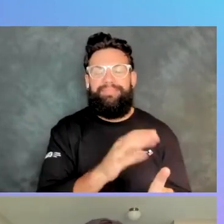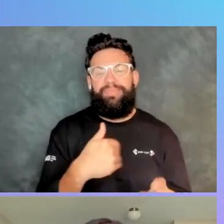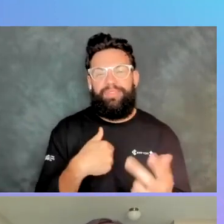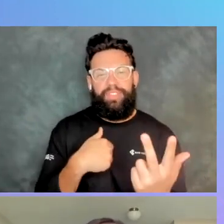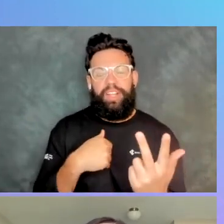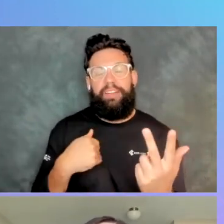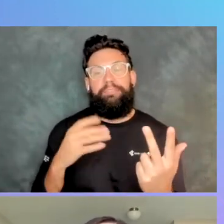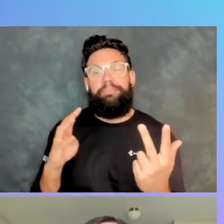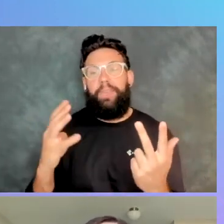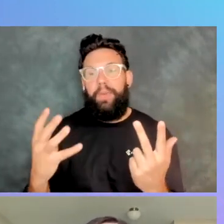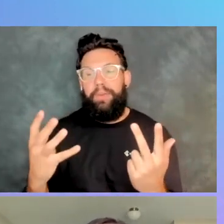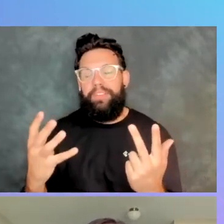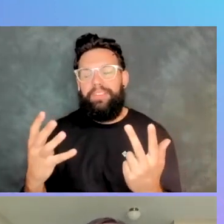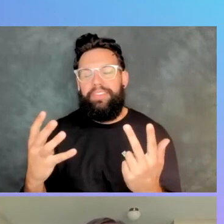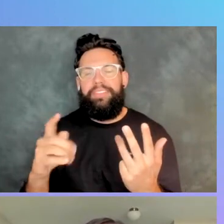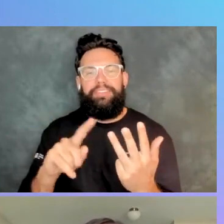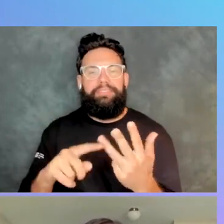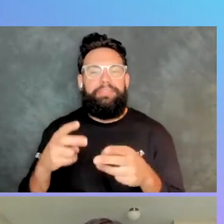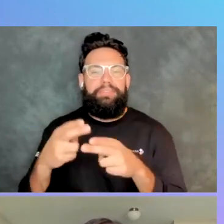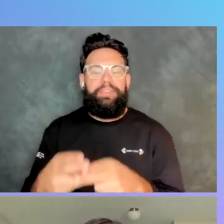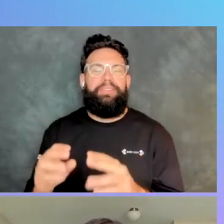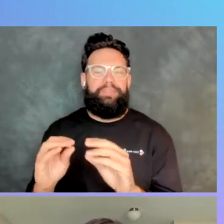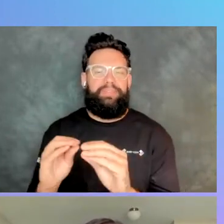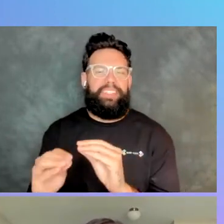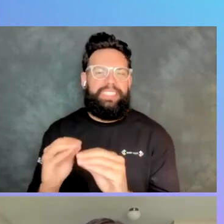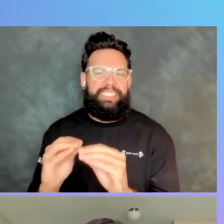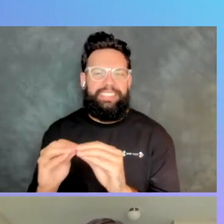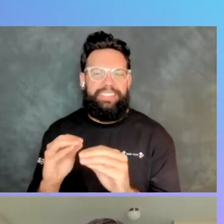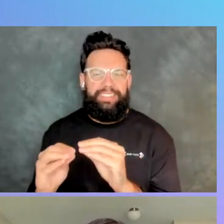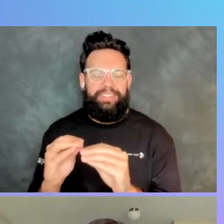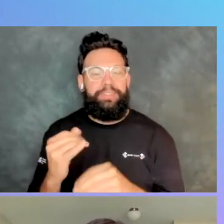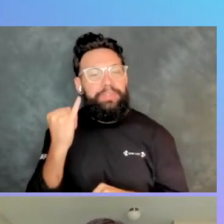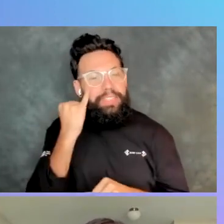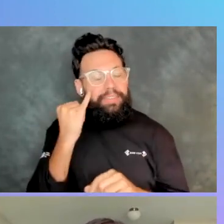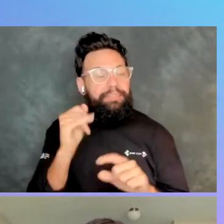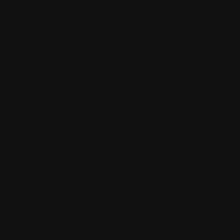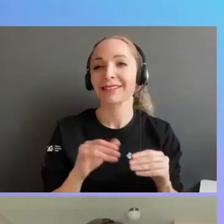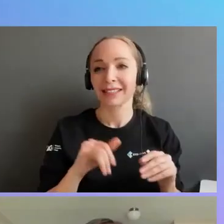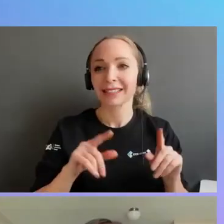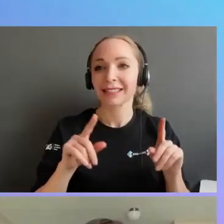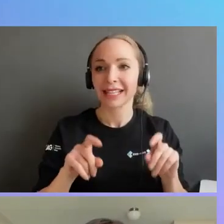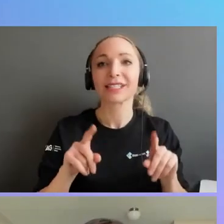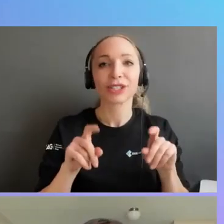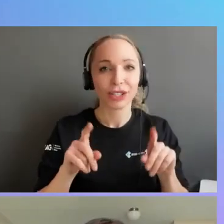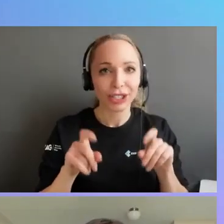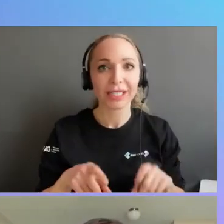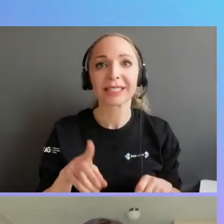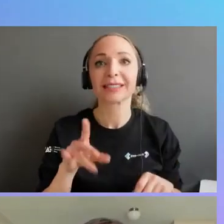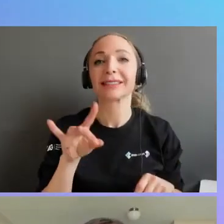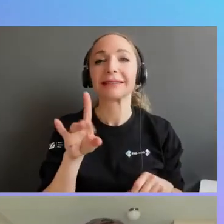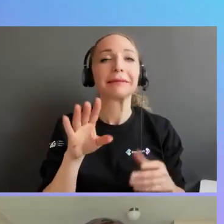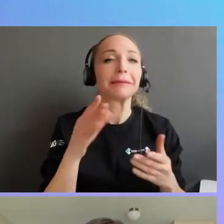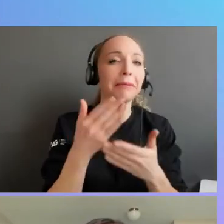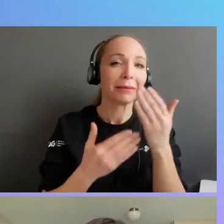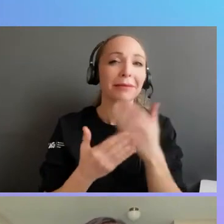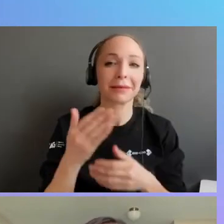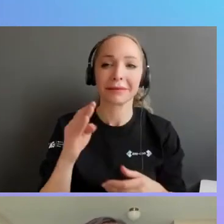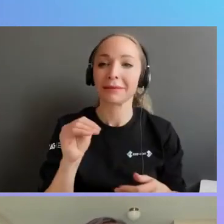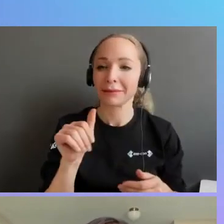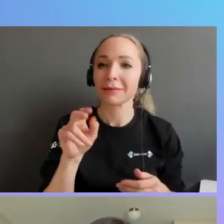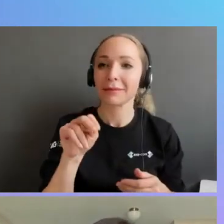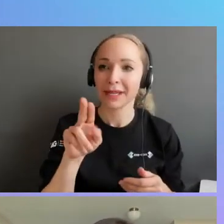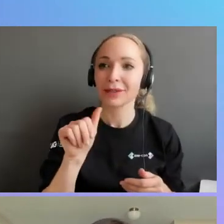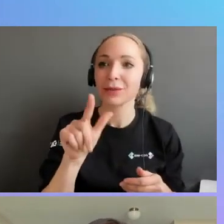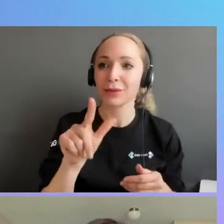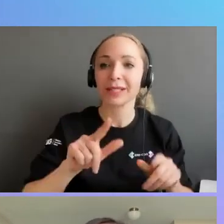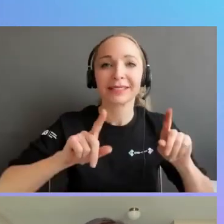fix phase. And so a tester has found some things. They were caught during the manual testing. Maybe they were using the mobile analyzer,